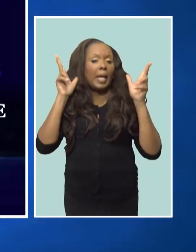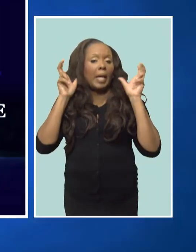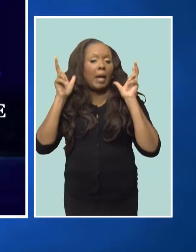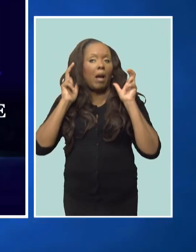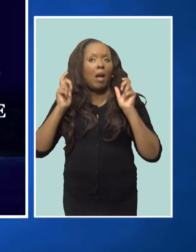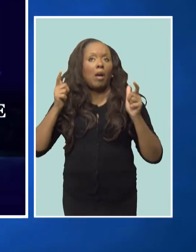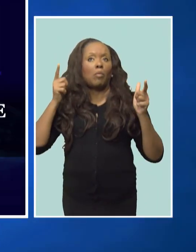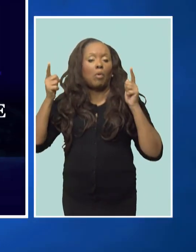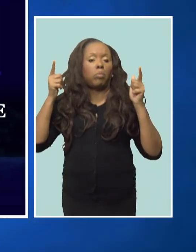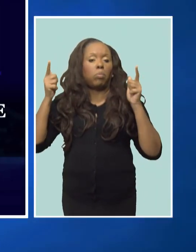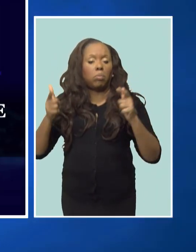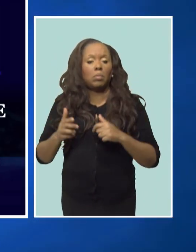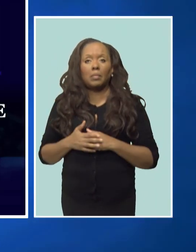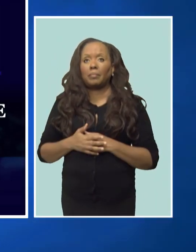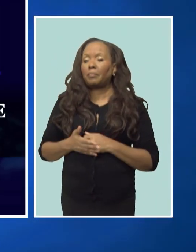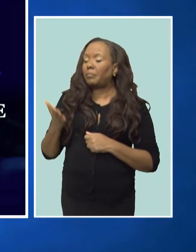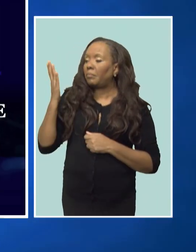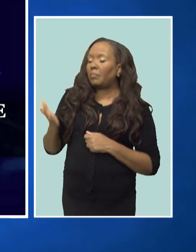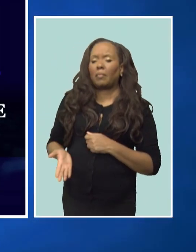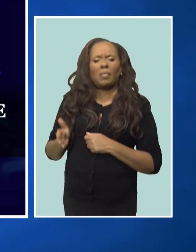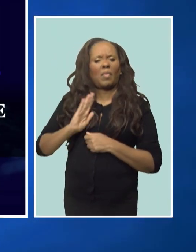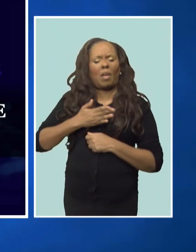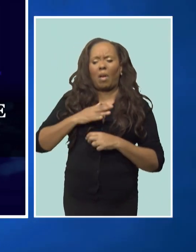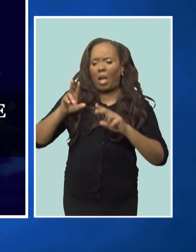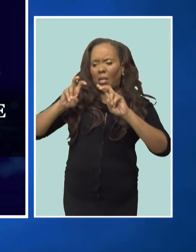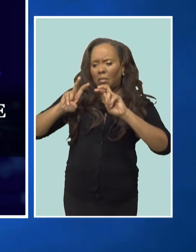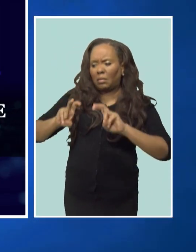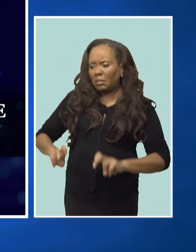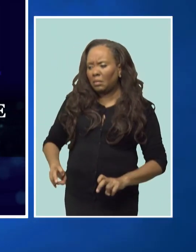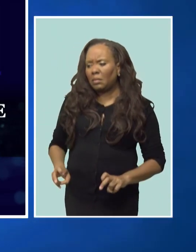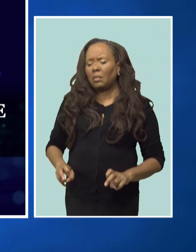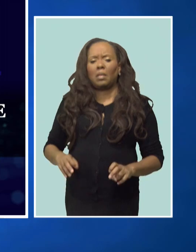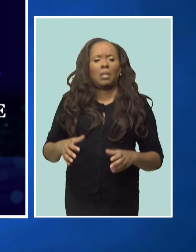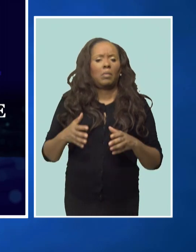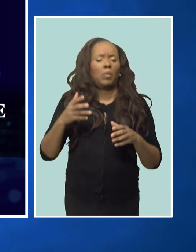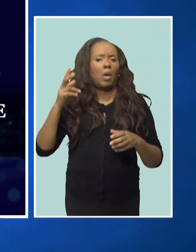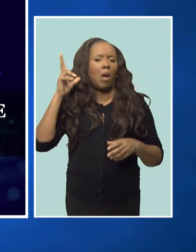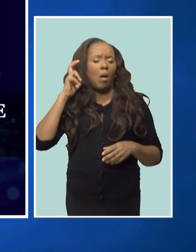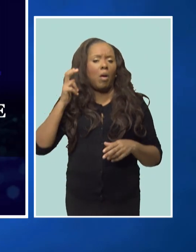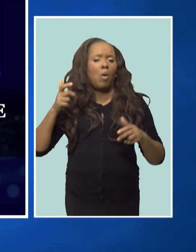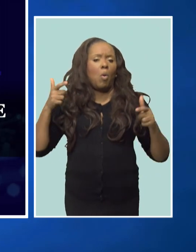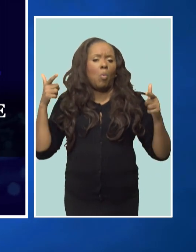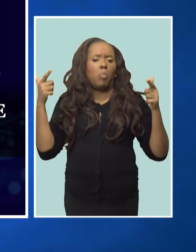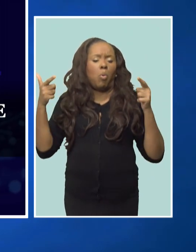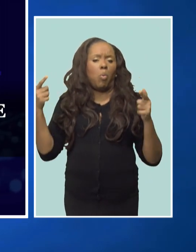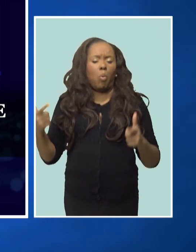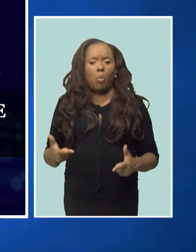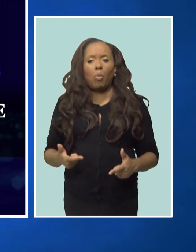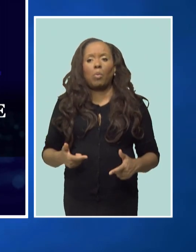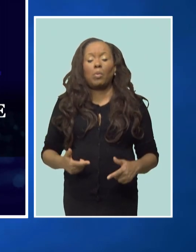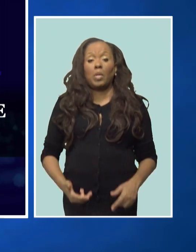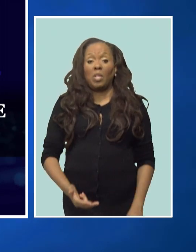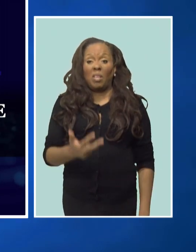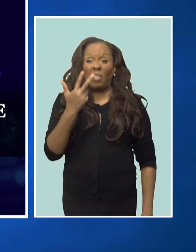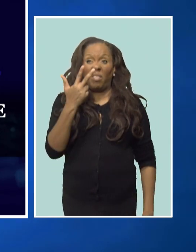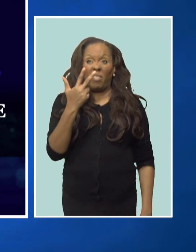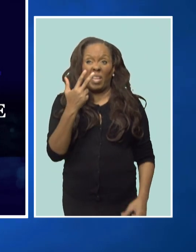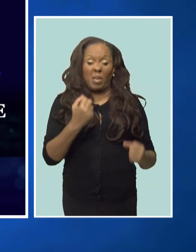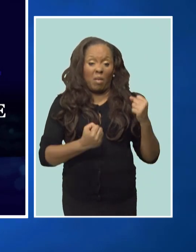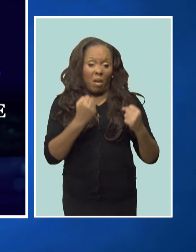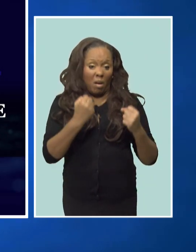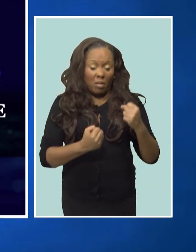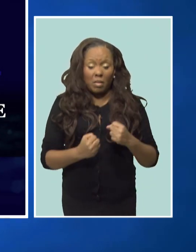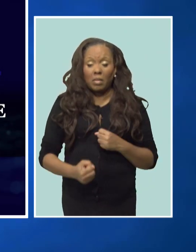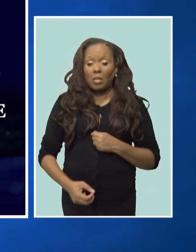Investigations have revealed that a series of gunshots were discharged in the area, resulting in 3 motor cars and 2 houses